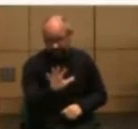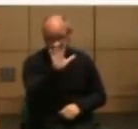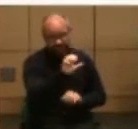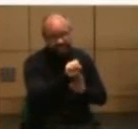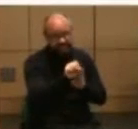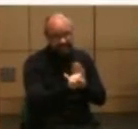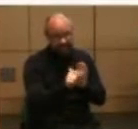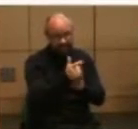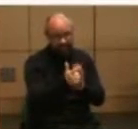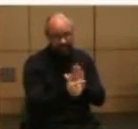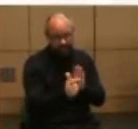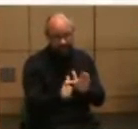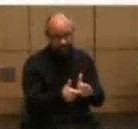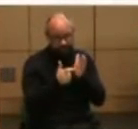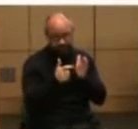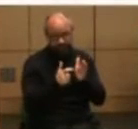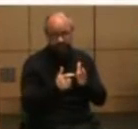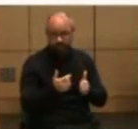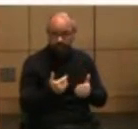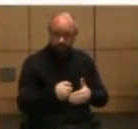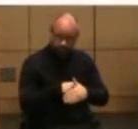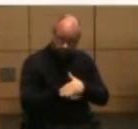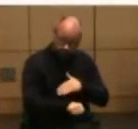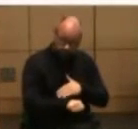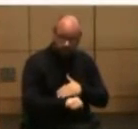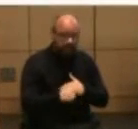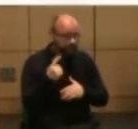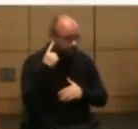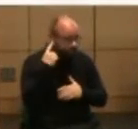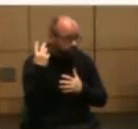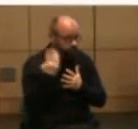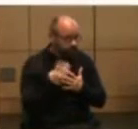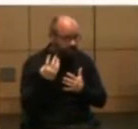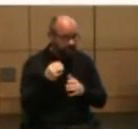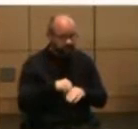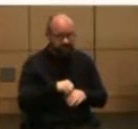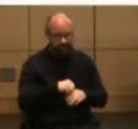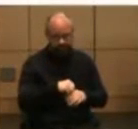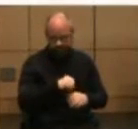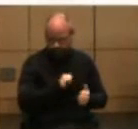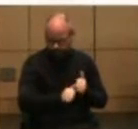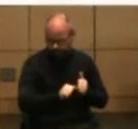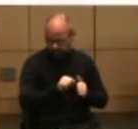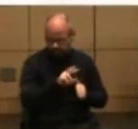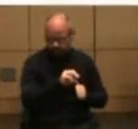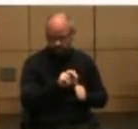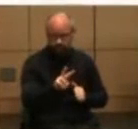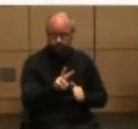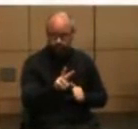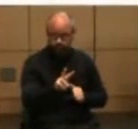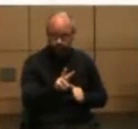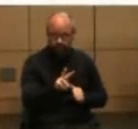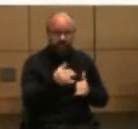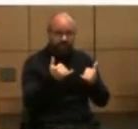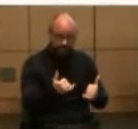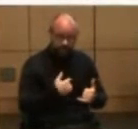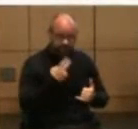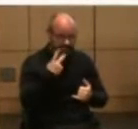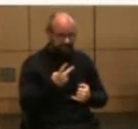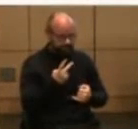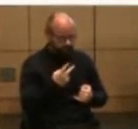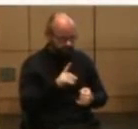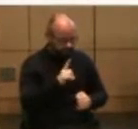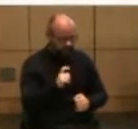laws mandated newborn hearing screening in 2002. And so then all of a sudden you see all of these babies coming in with this